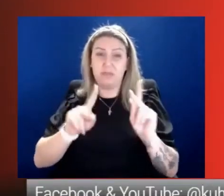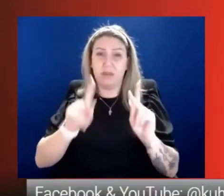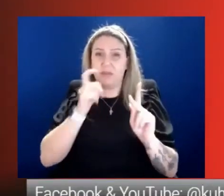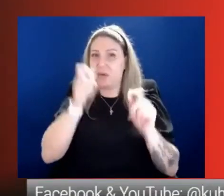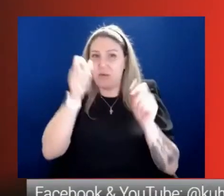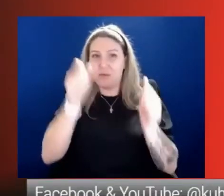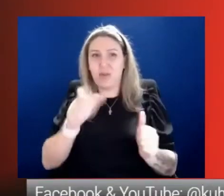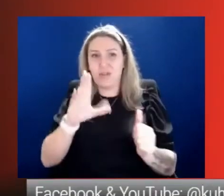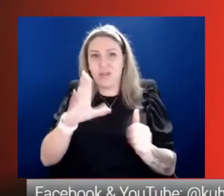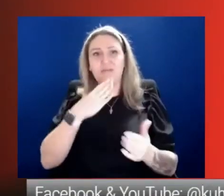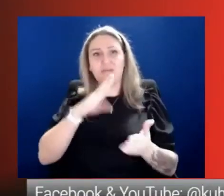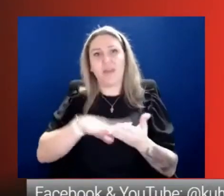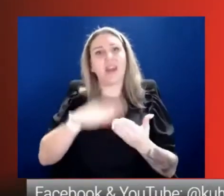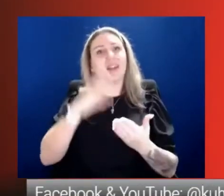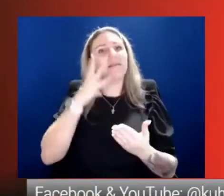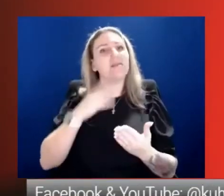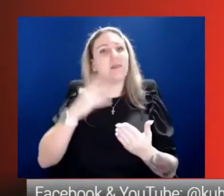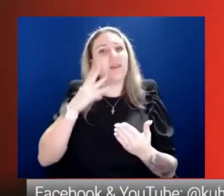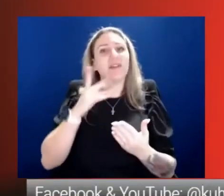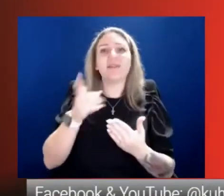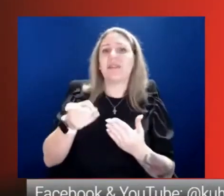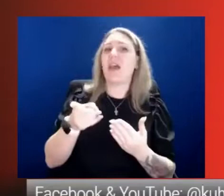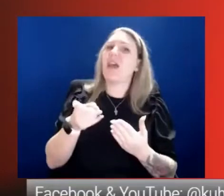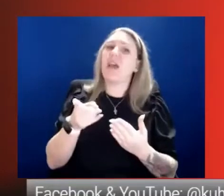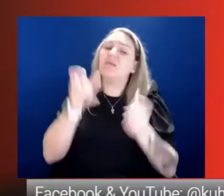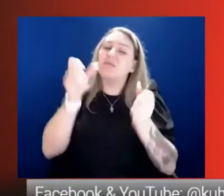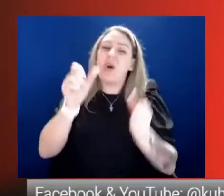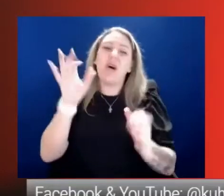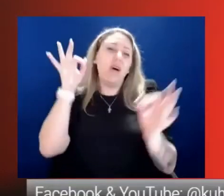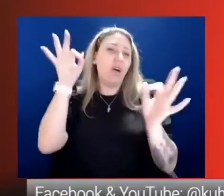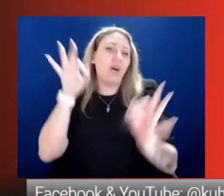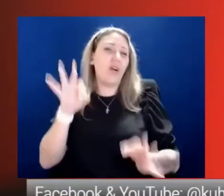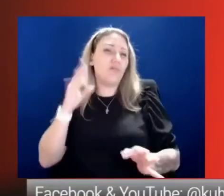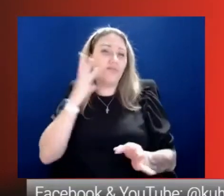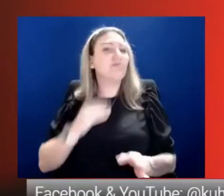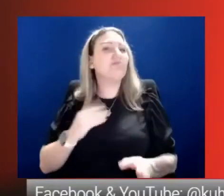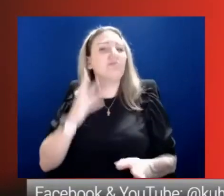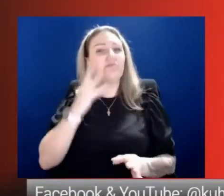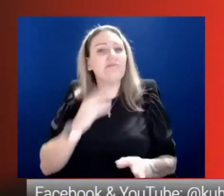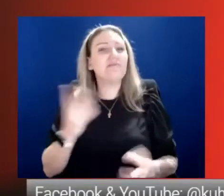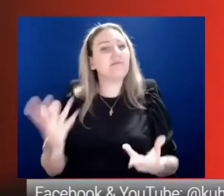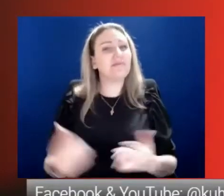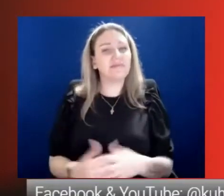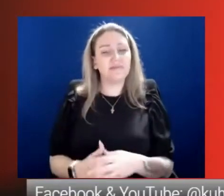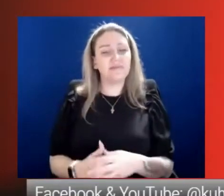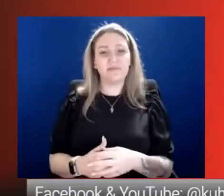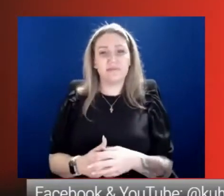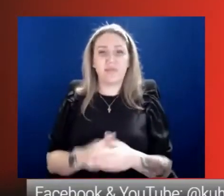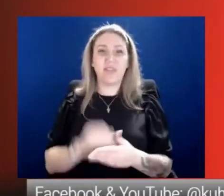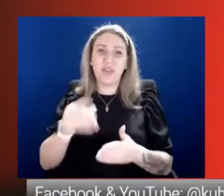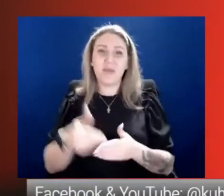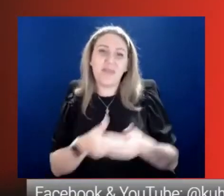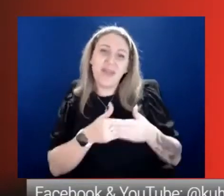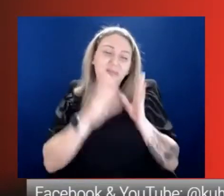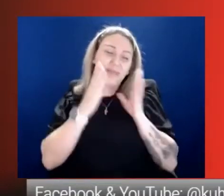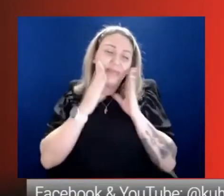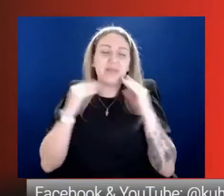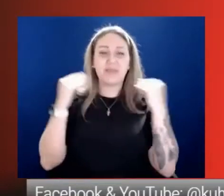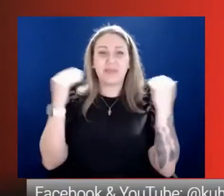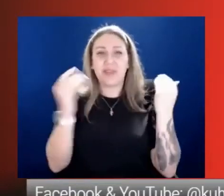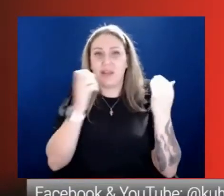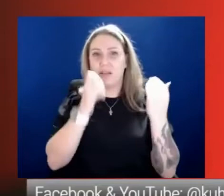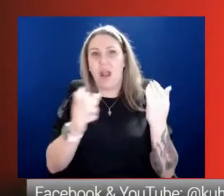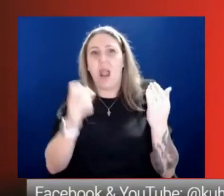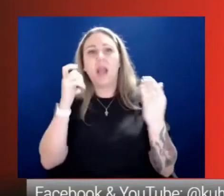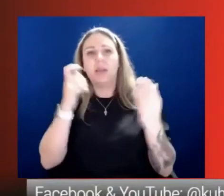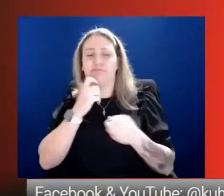experiences. They post their perfect experience. They post their baby smiling. They don't post their baby screaming.